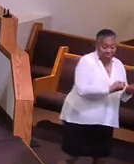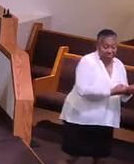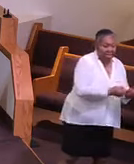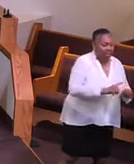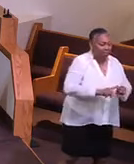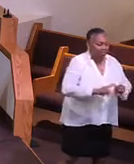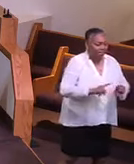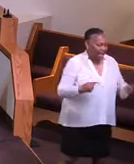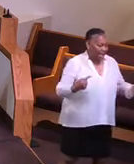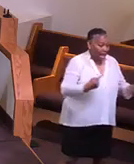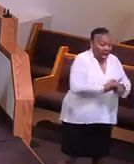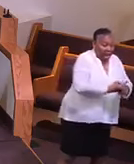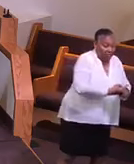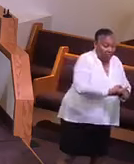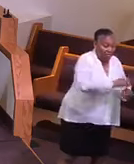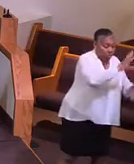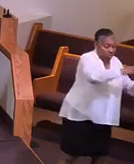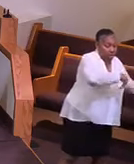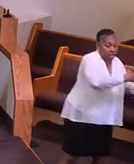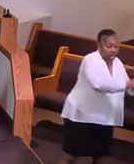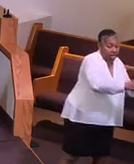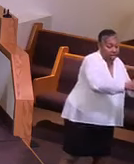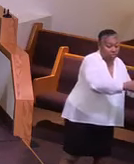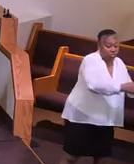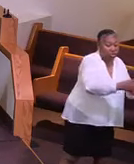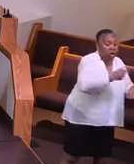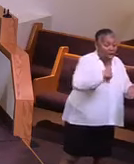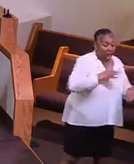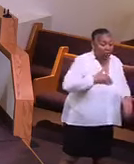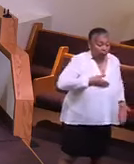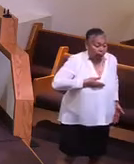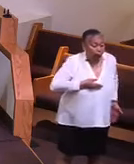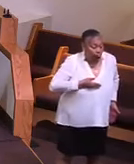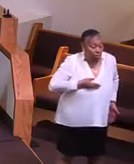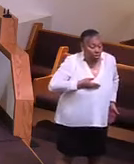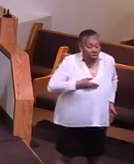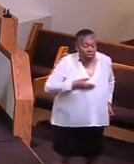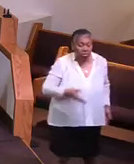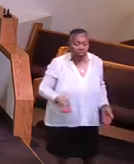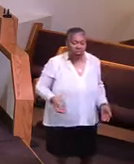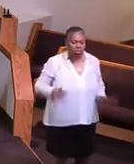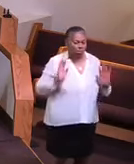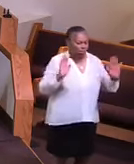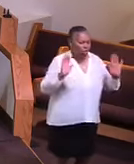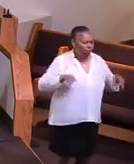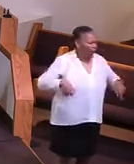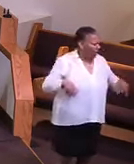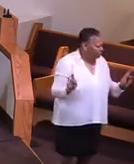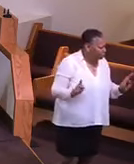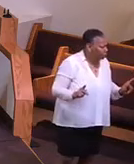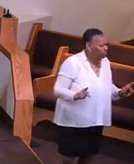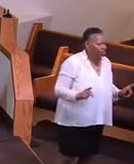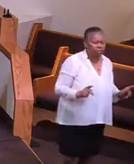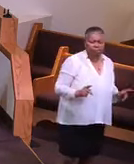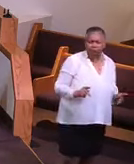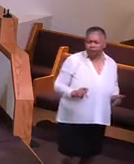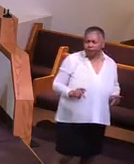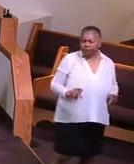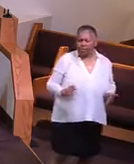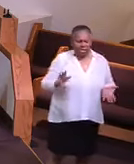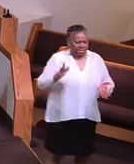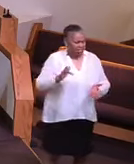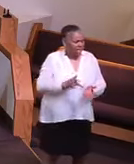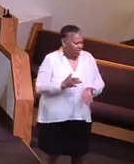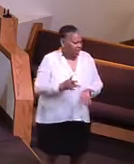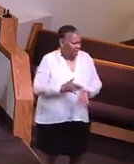immediately stepped up and said, we will host it. Amen. So they're coming. It's a wonderful opportunity. Please read up on it. Take advantage